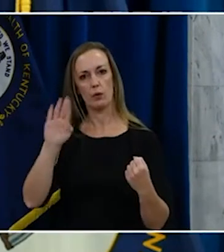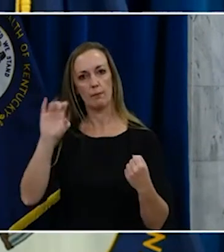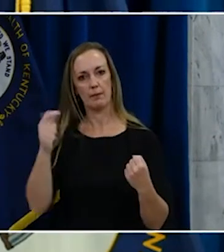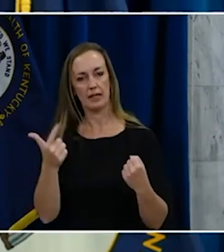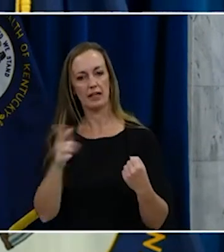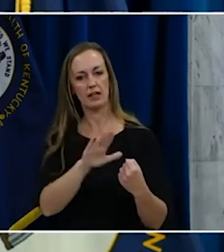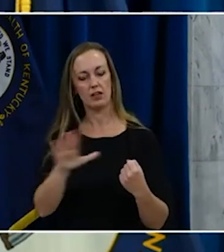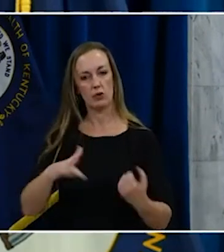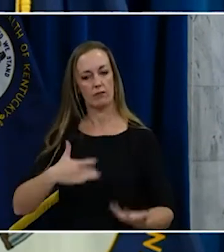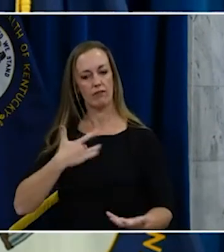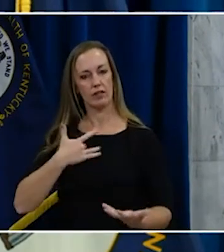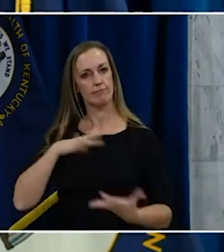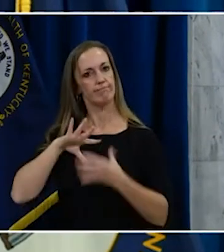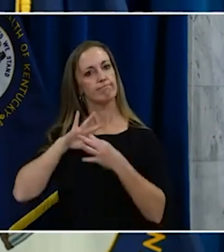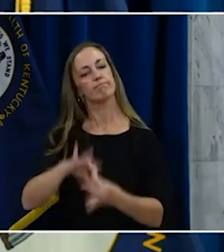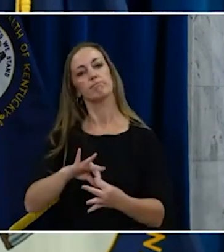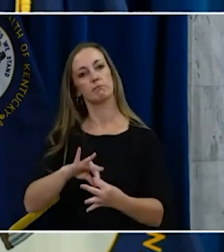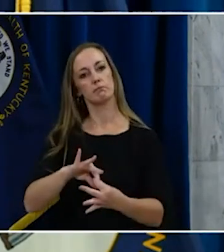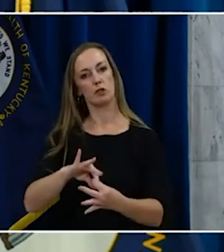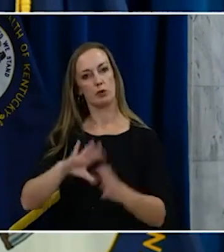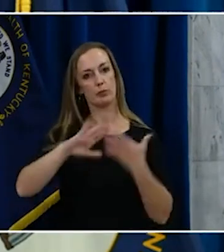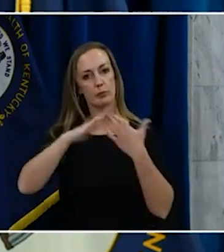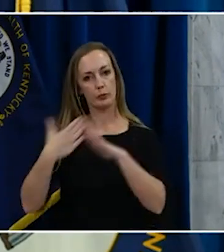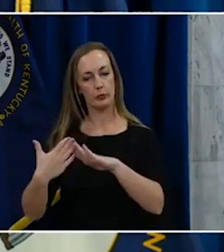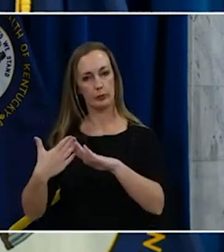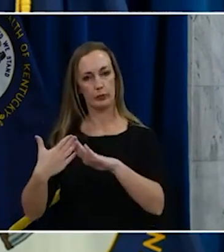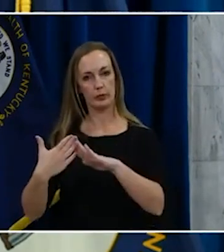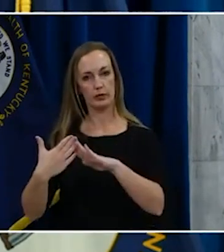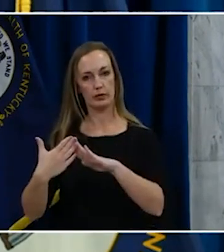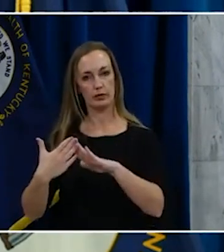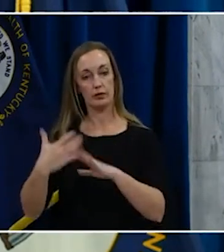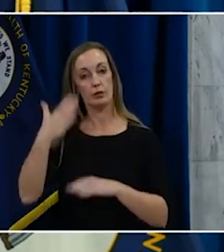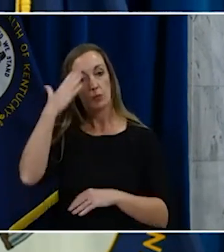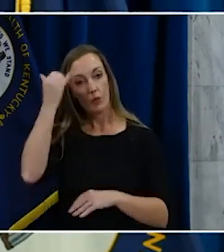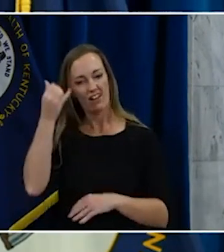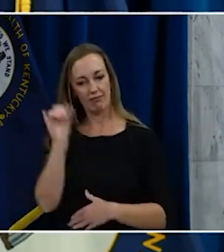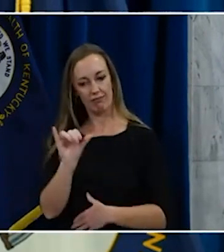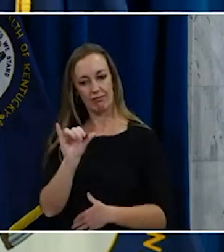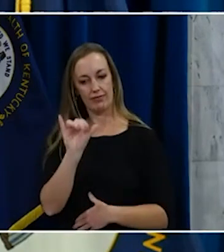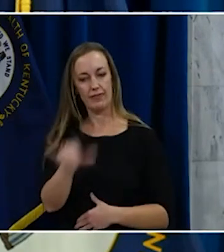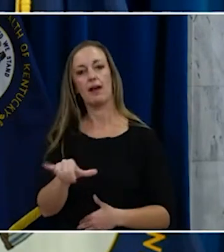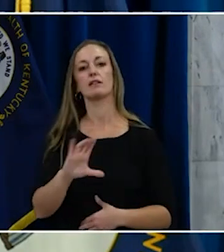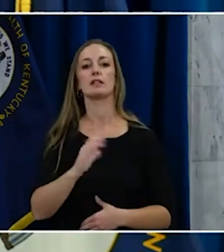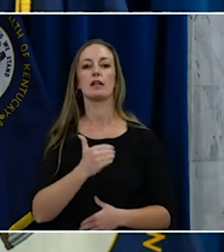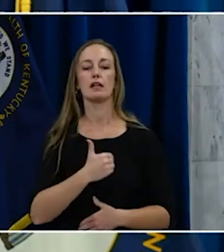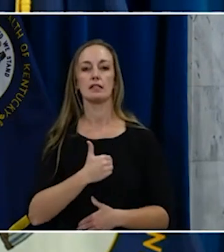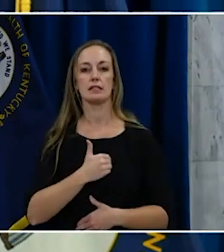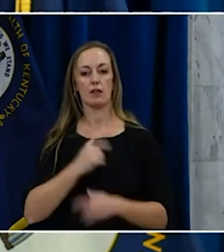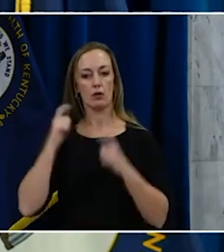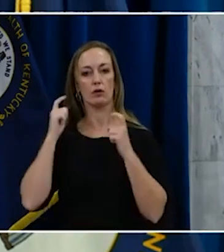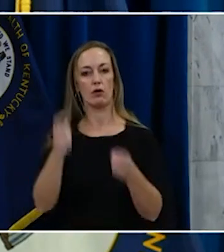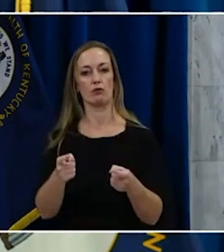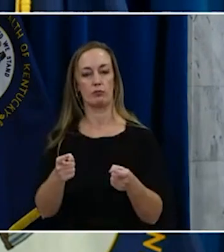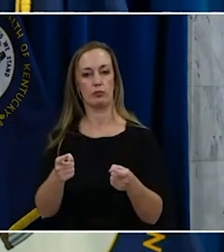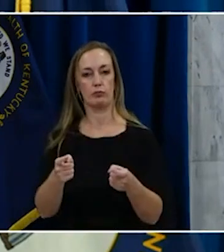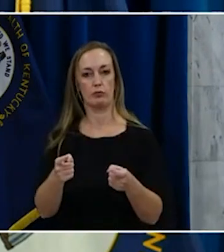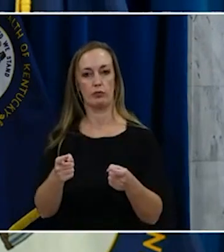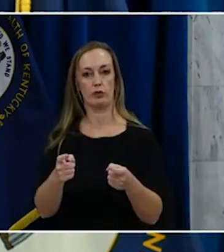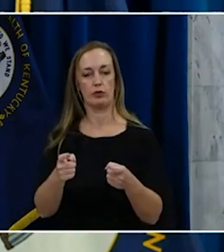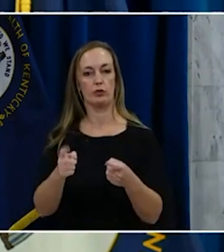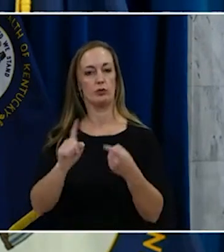and their sense of belonging in a community, because that is our contribution to